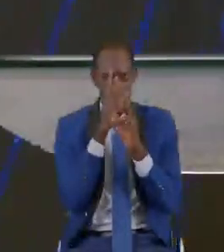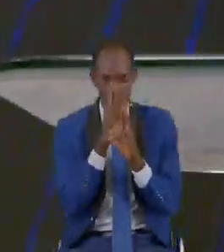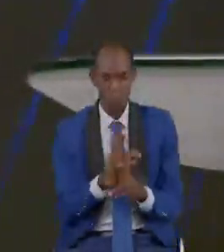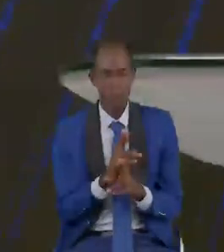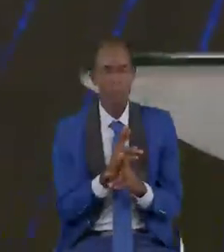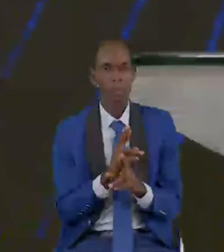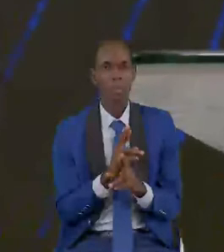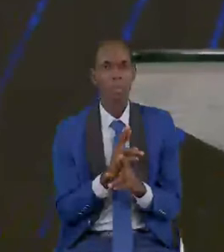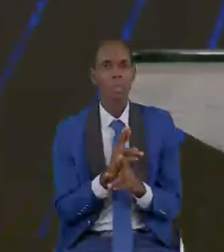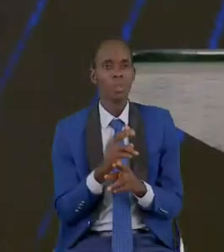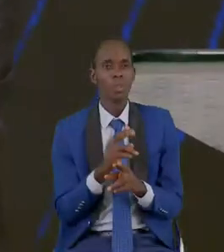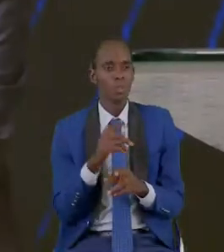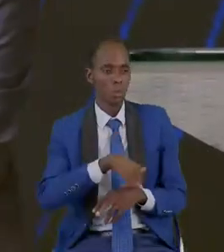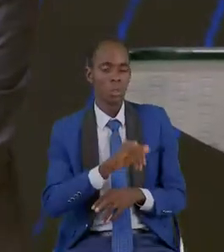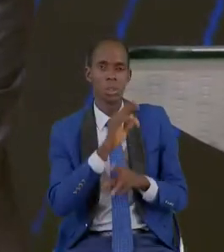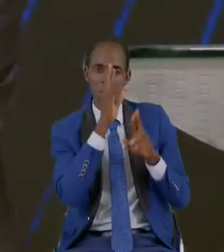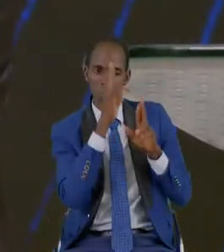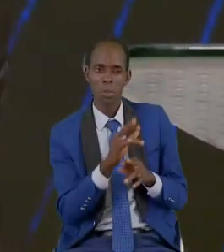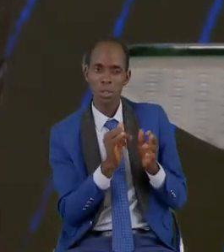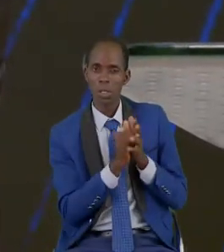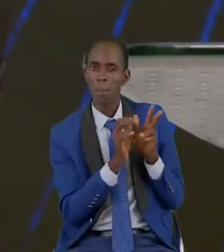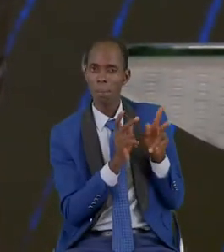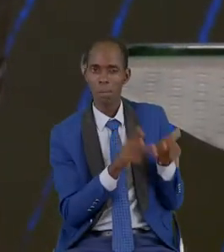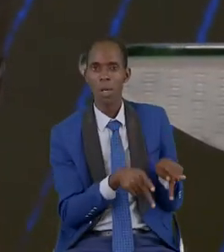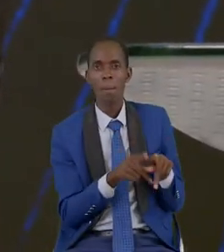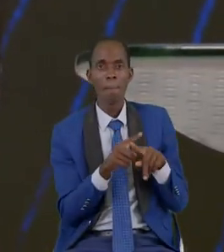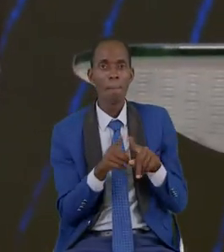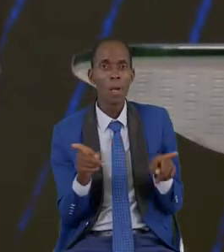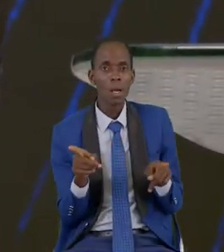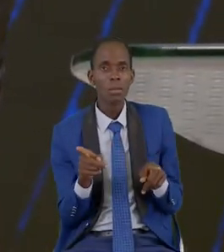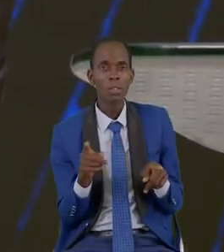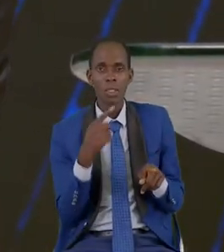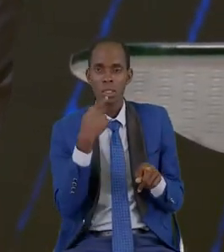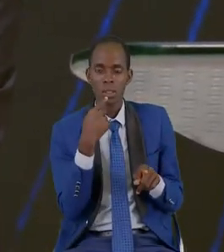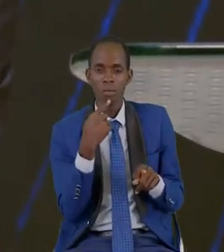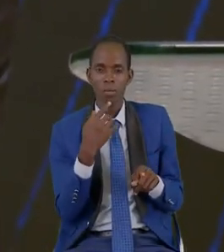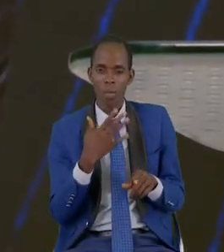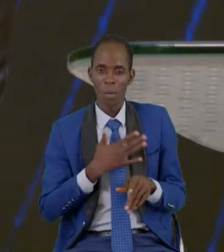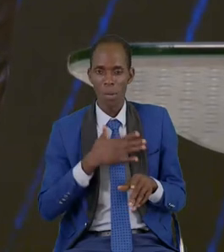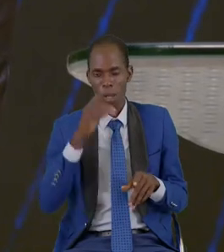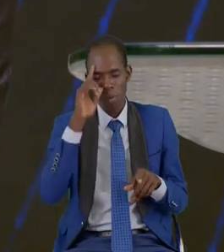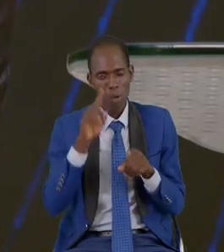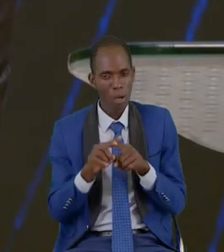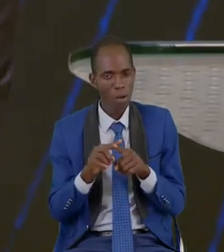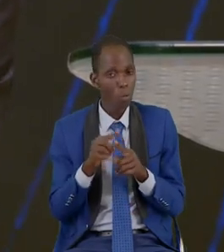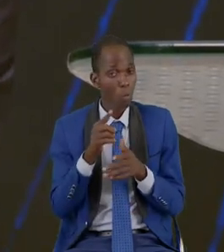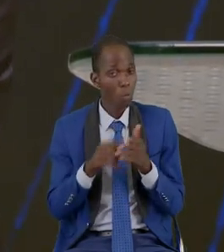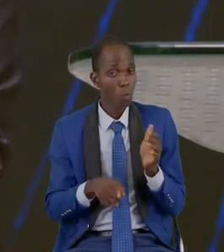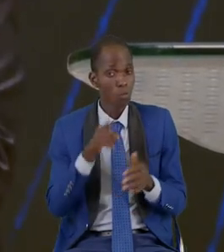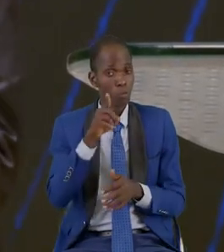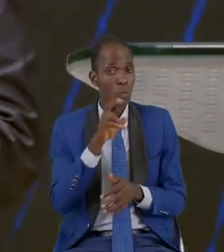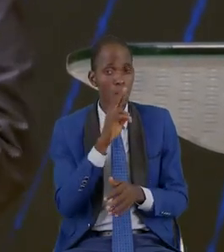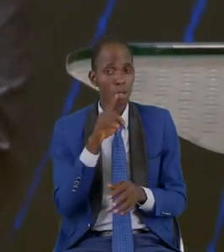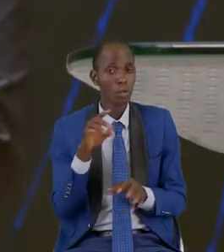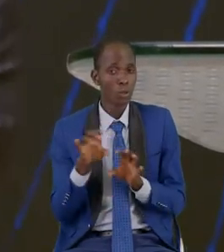respect him, but my brother, what you are doing is leading